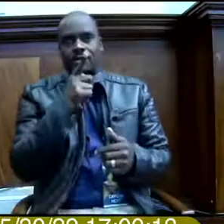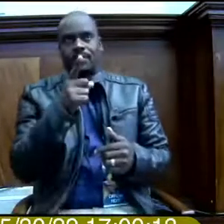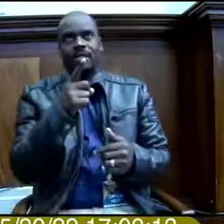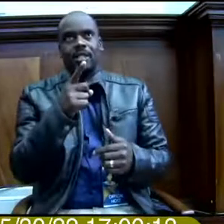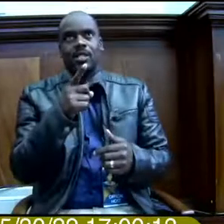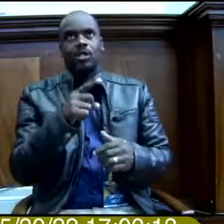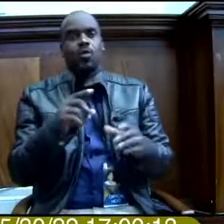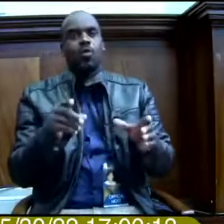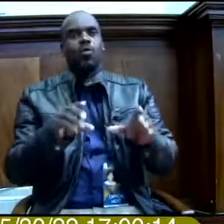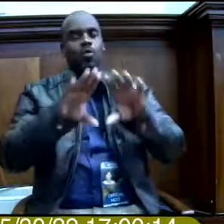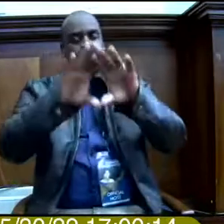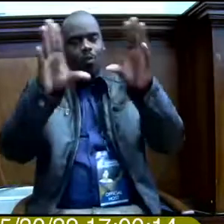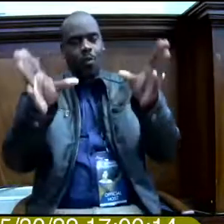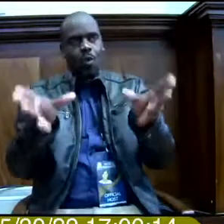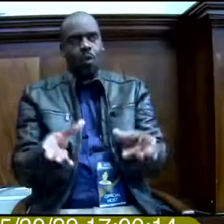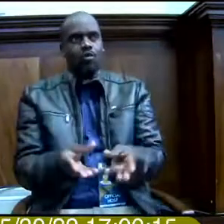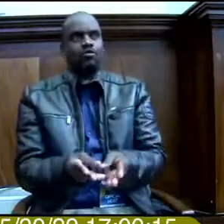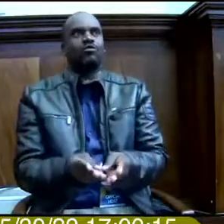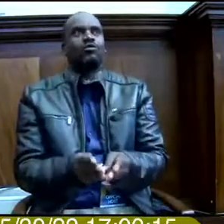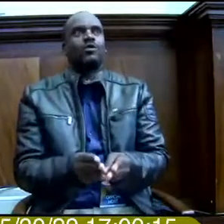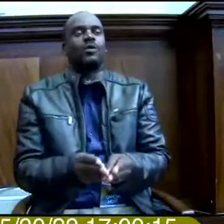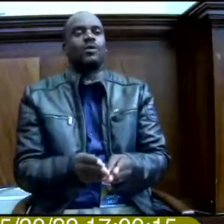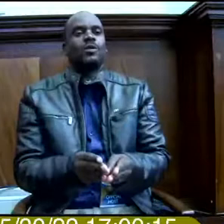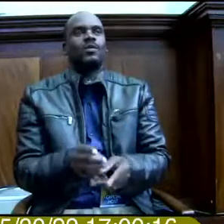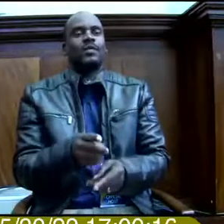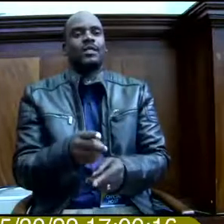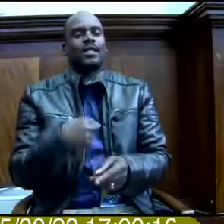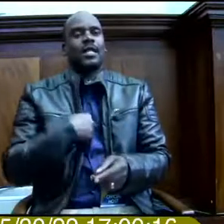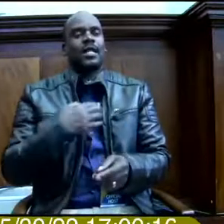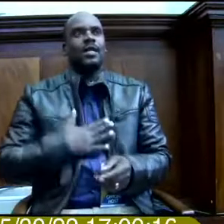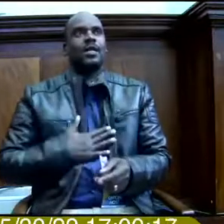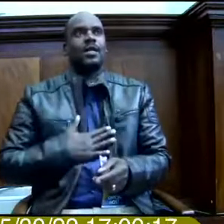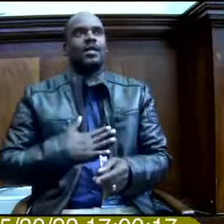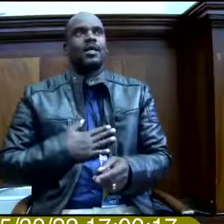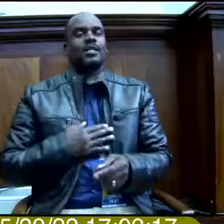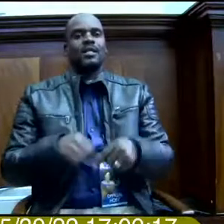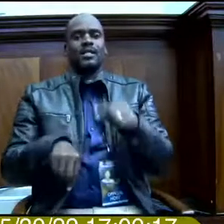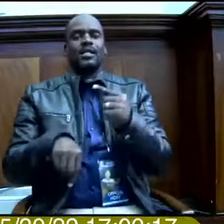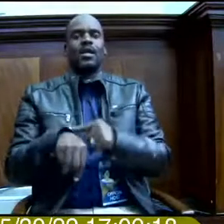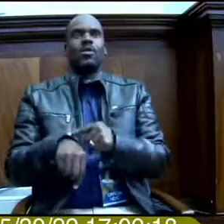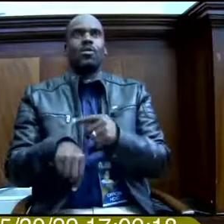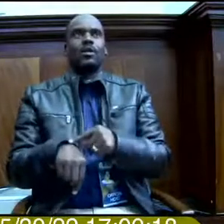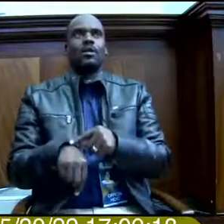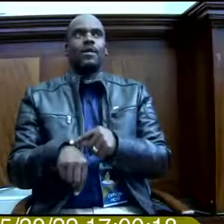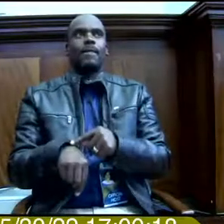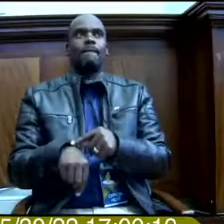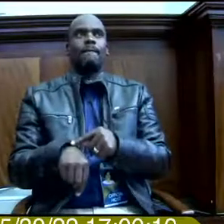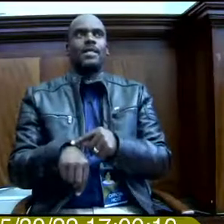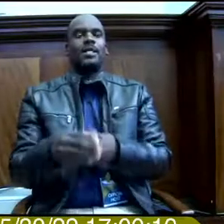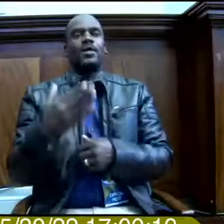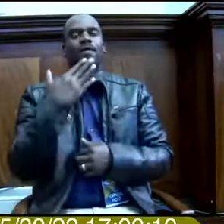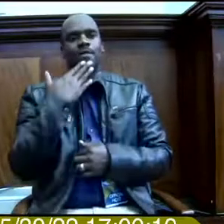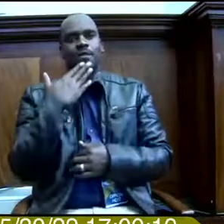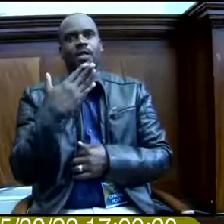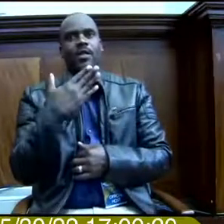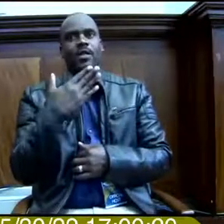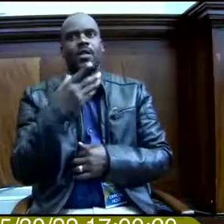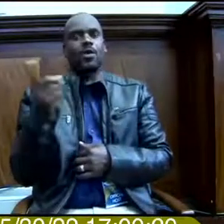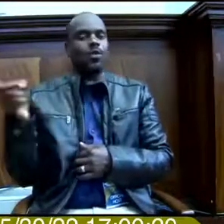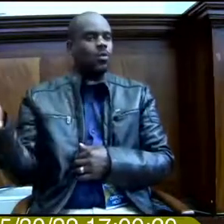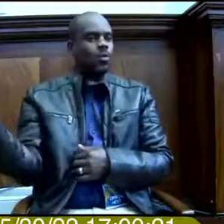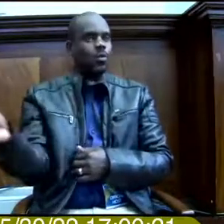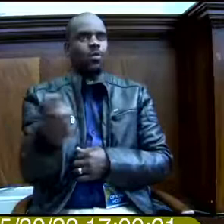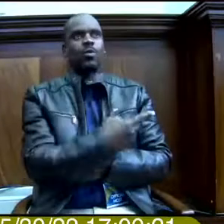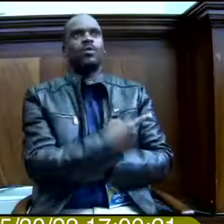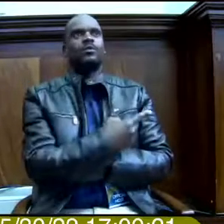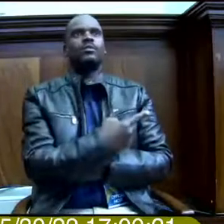that um i want to to take an opportunity to thank you all of